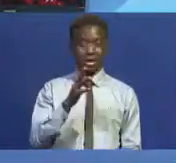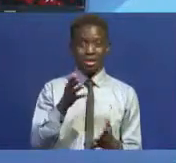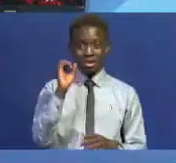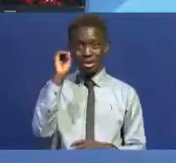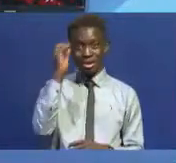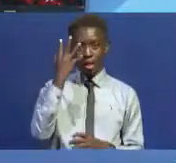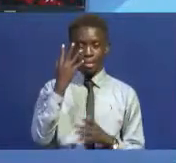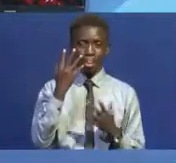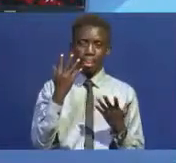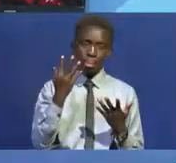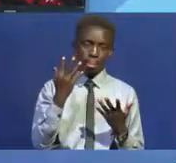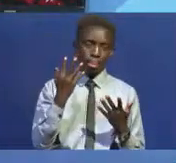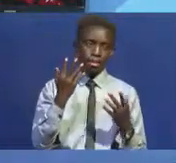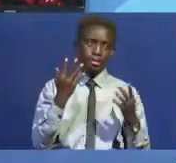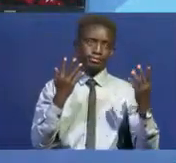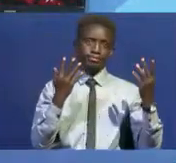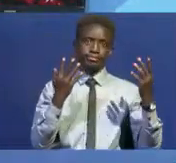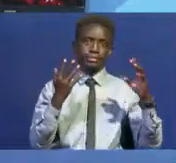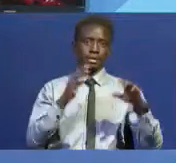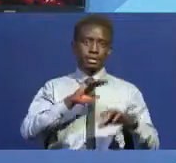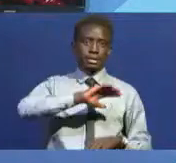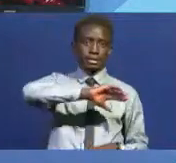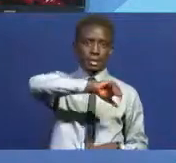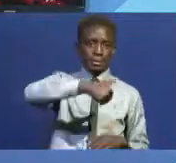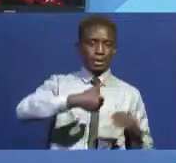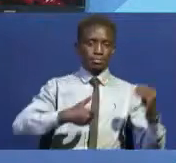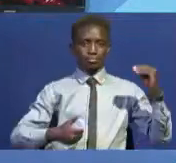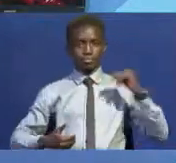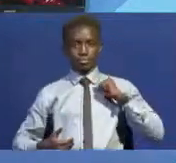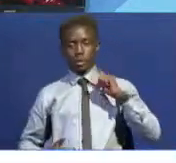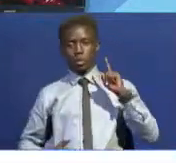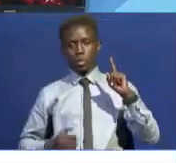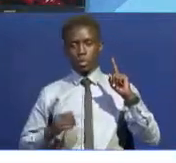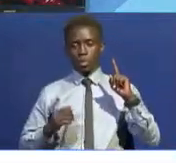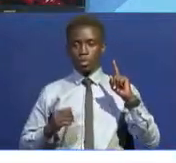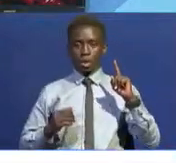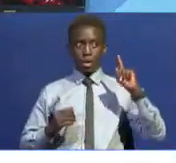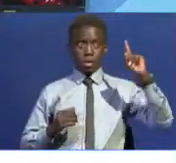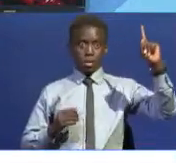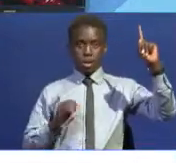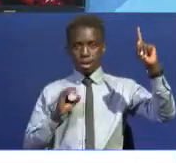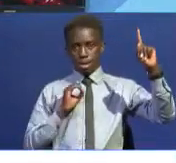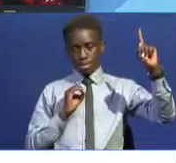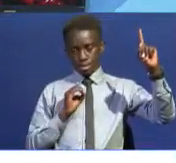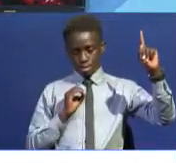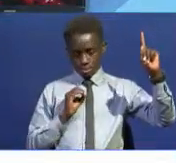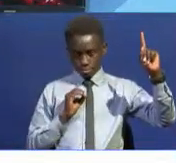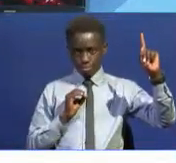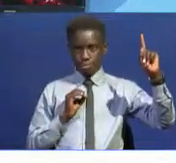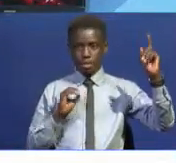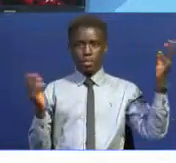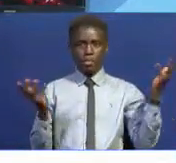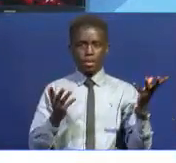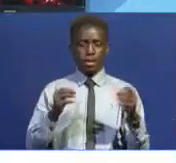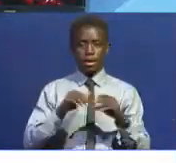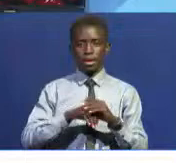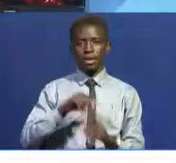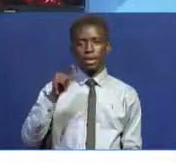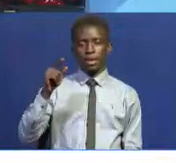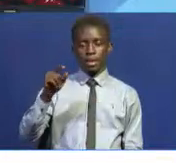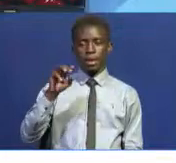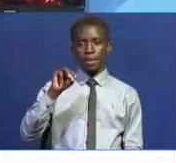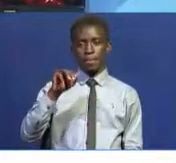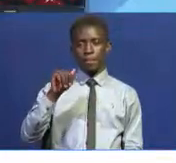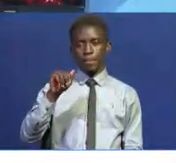the indomitable Lions of Cameroon in their return leg of the 2025 Africa Cup of Nations qualifier at the Mandela National Stadium